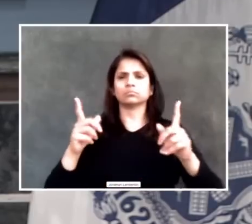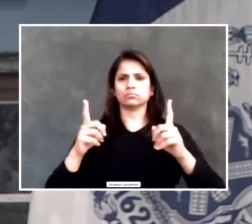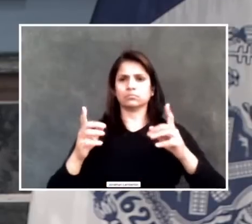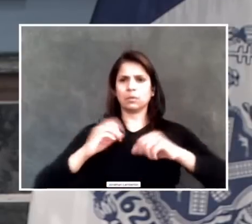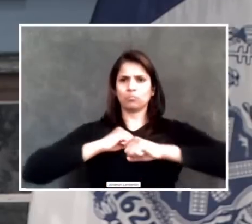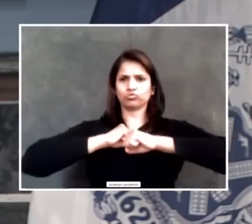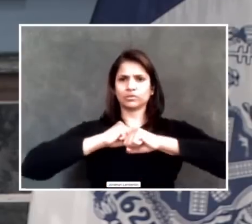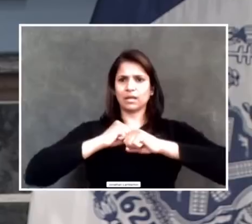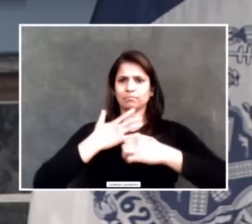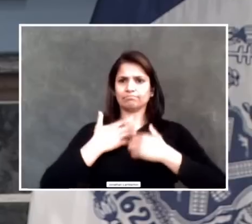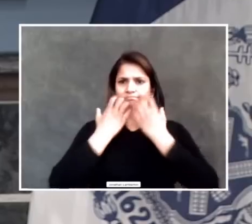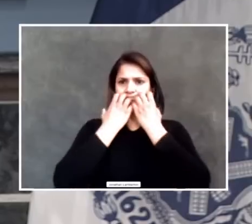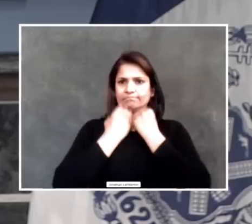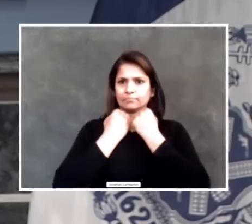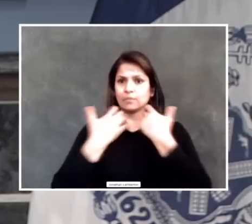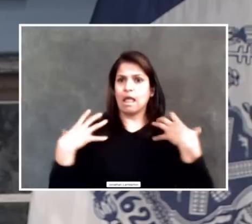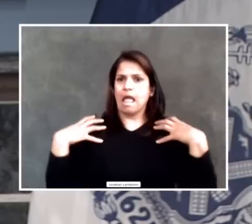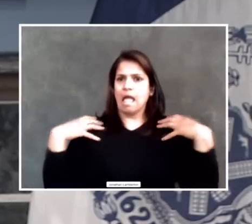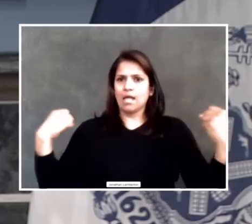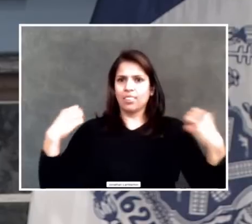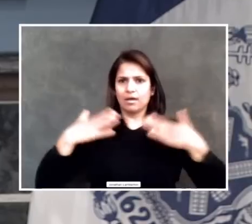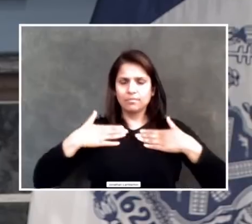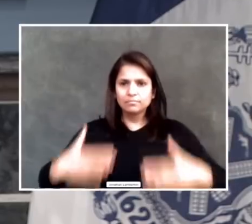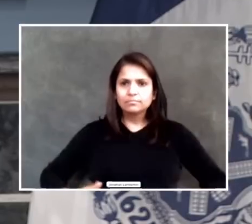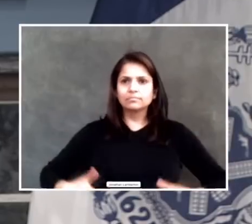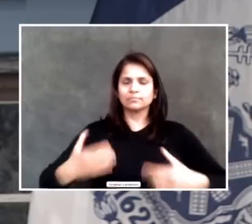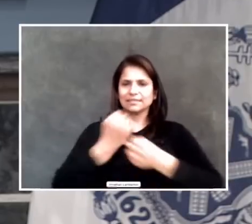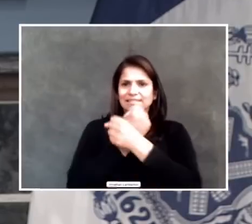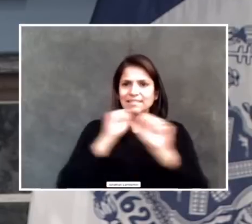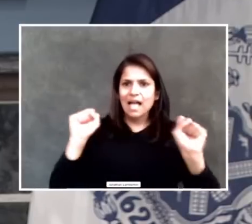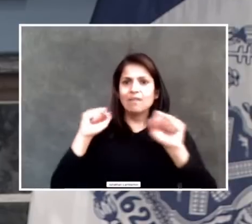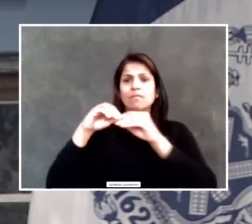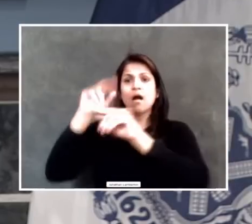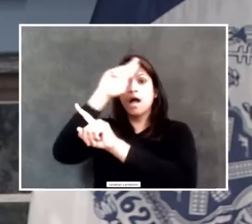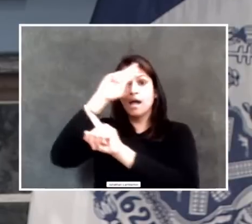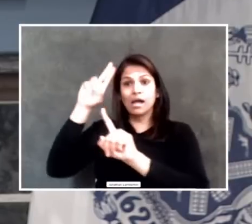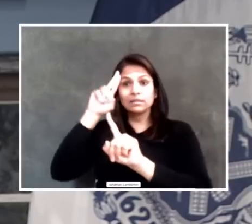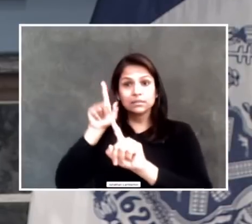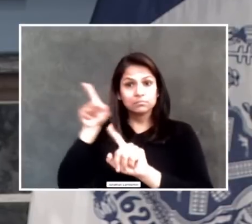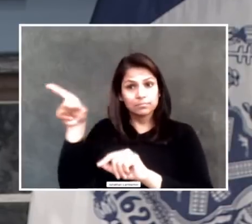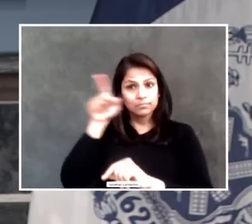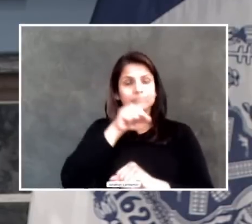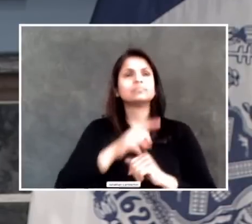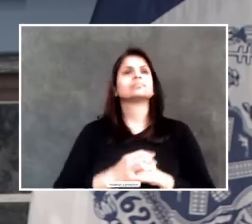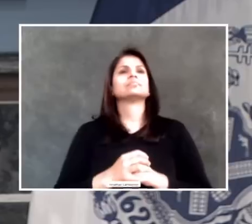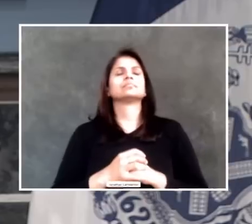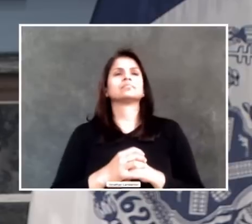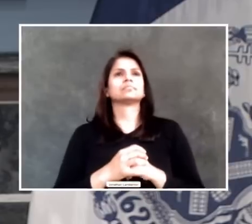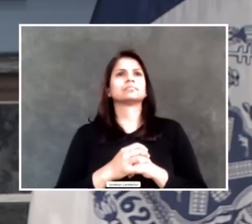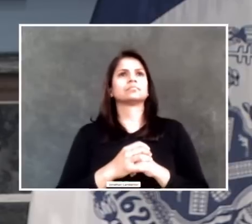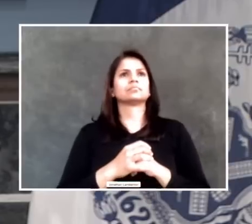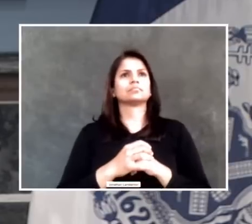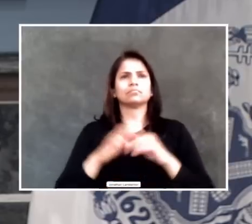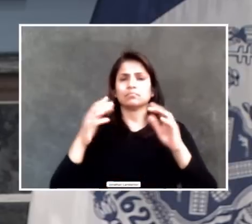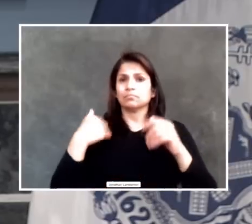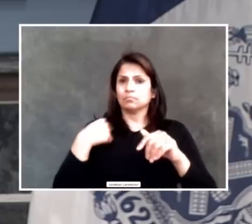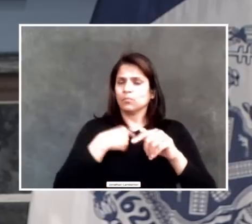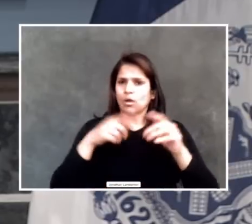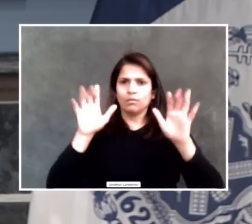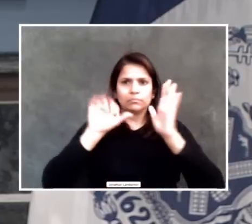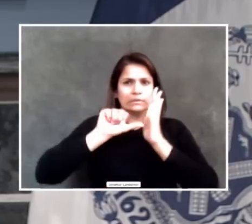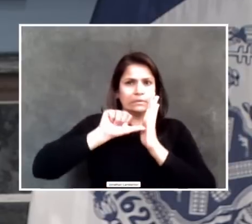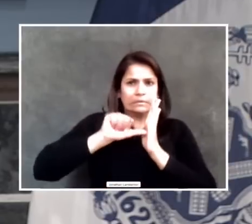them, all of these very basic things are going to be the priority. And that's where we're putting our time, our energy, our money, everything.